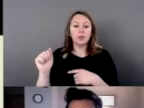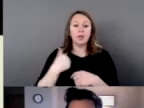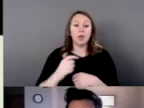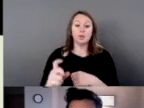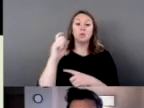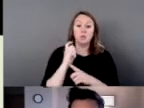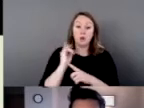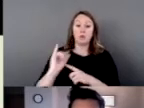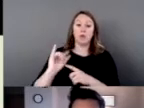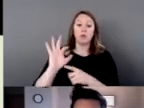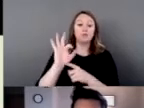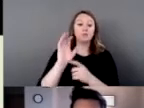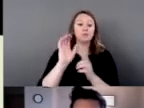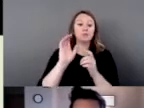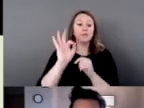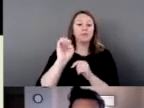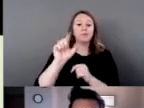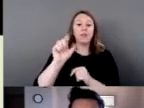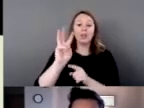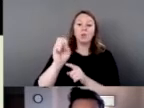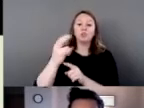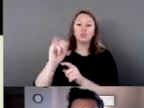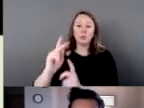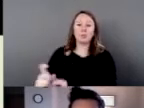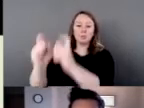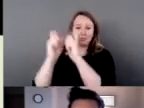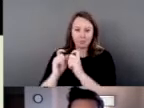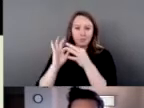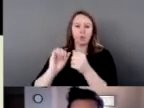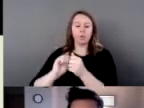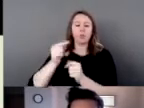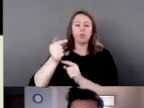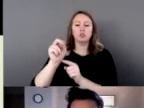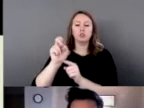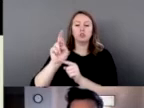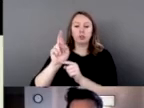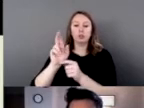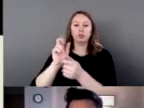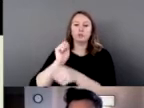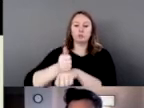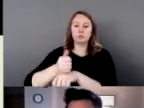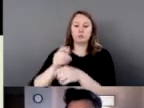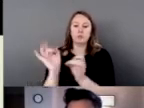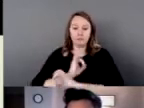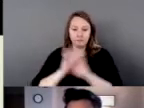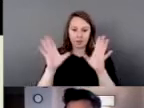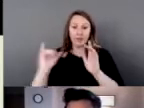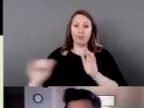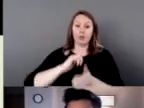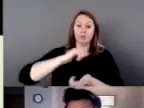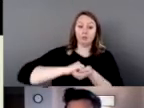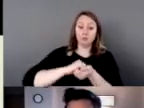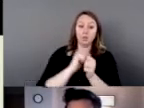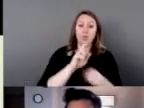fellowship. This fellowship is funded by the National Institute of Justice in collaboration with